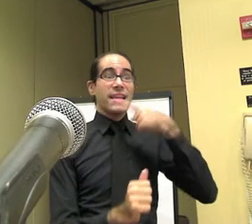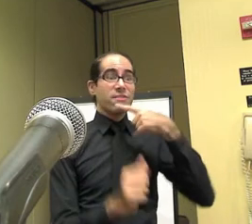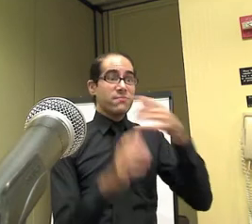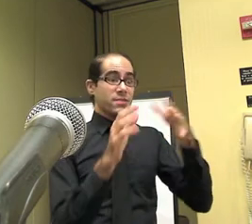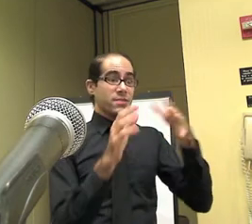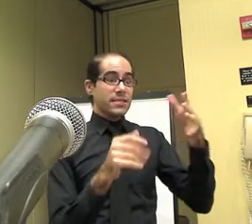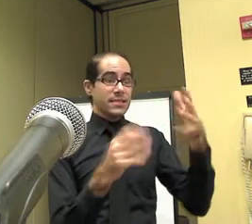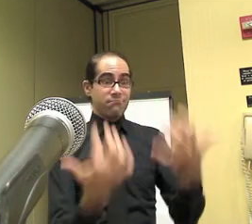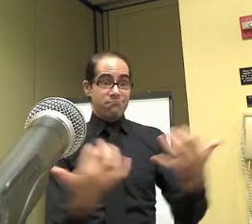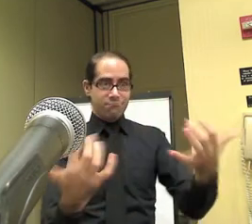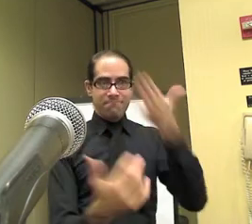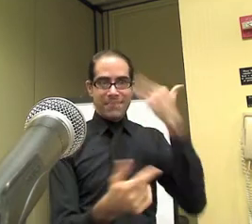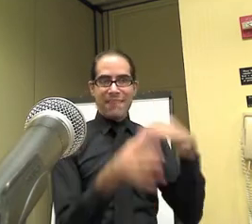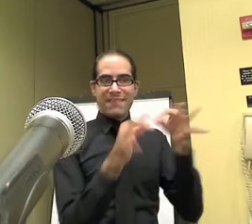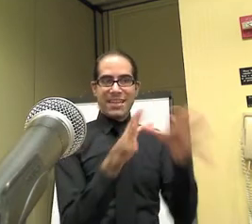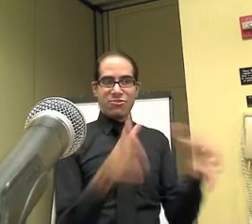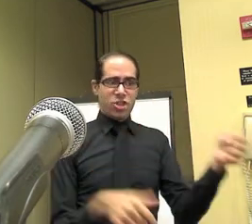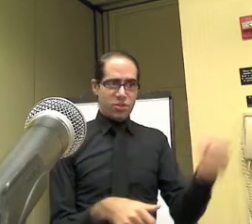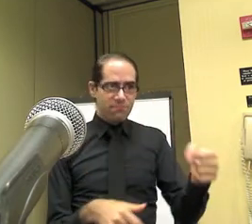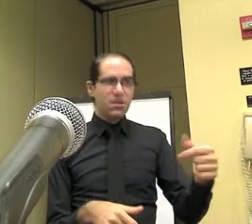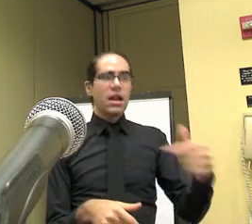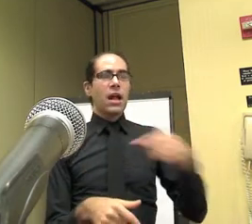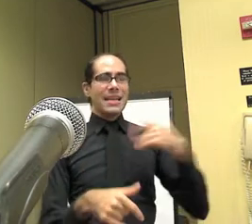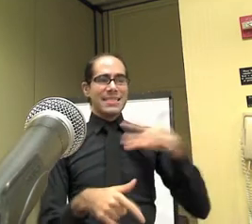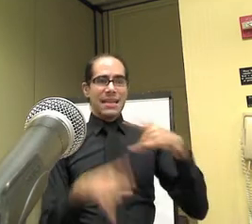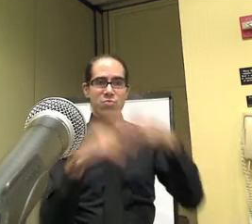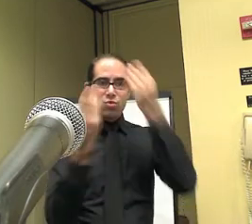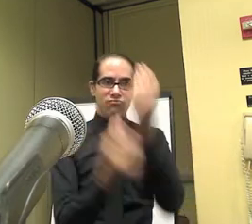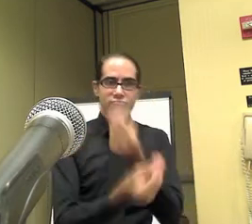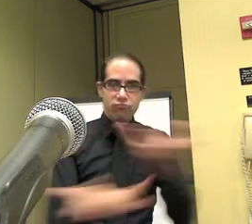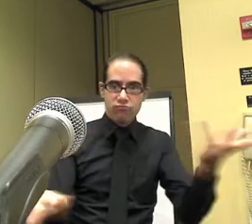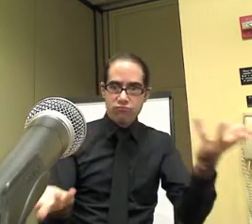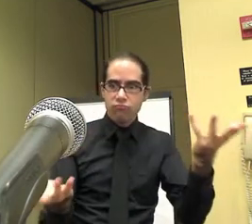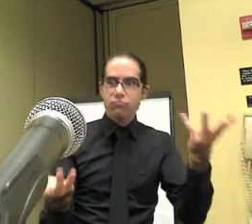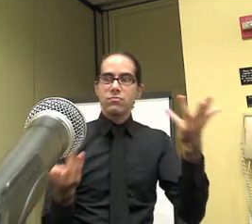you have a deaf educator and you have hearing